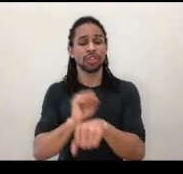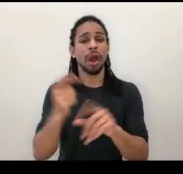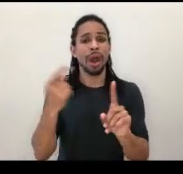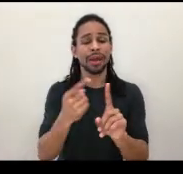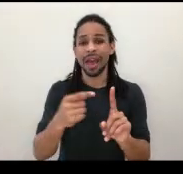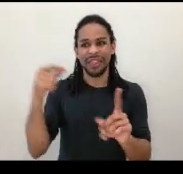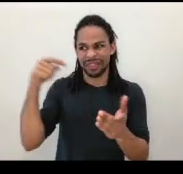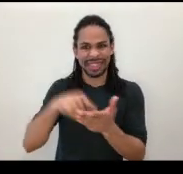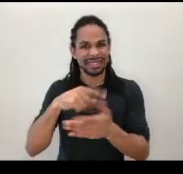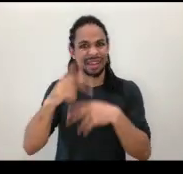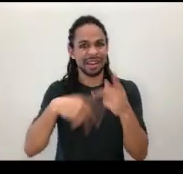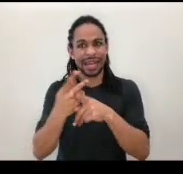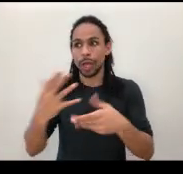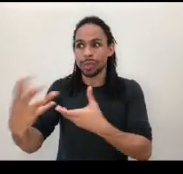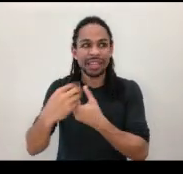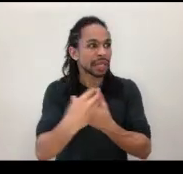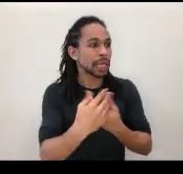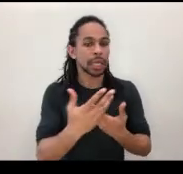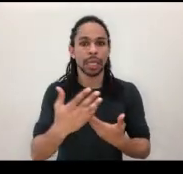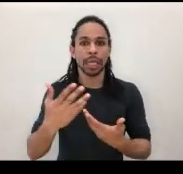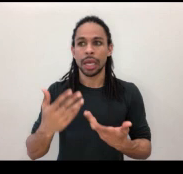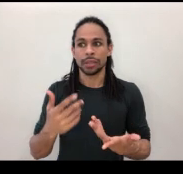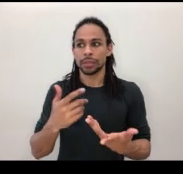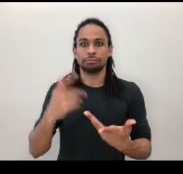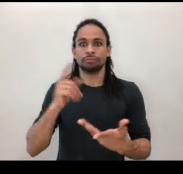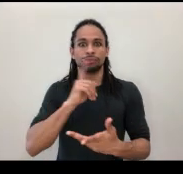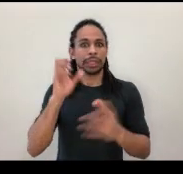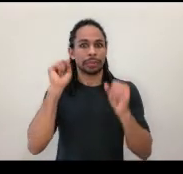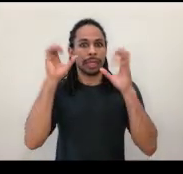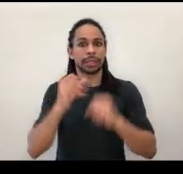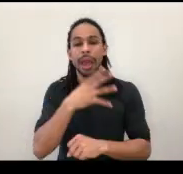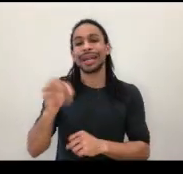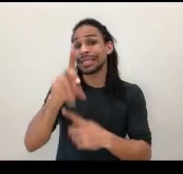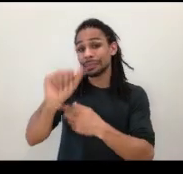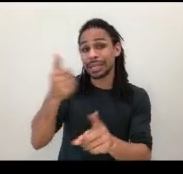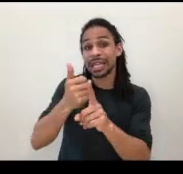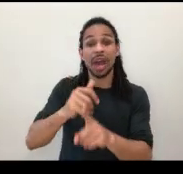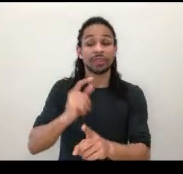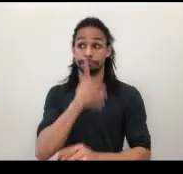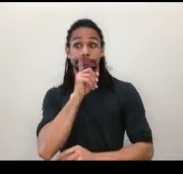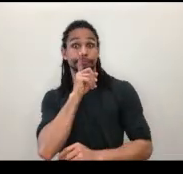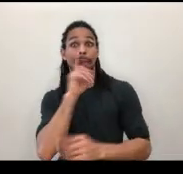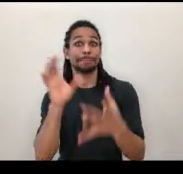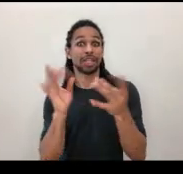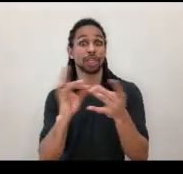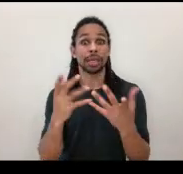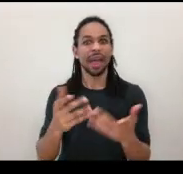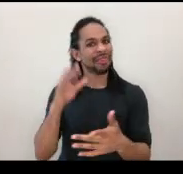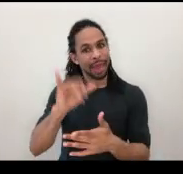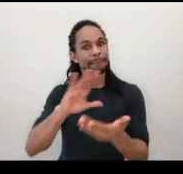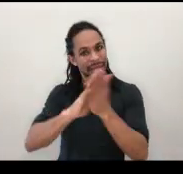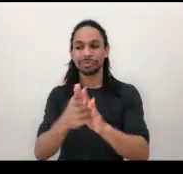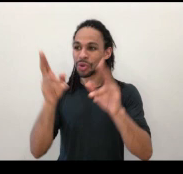pretty magical, and the fact that disability isn't mentioned in the movie It just normalizes the fact that